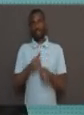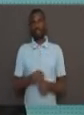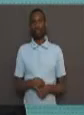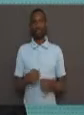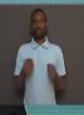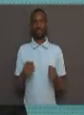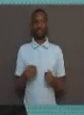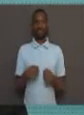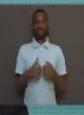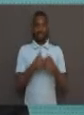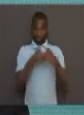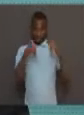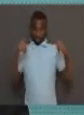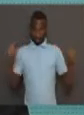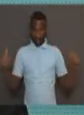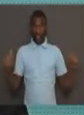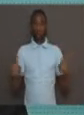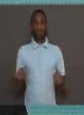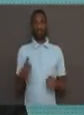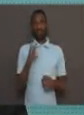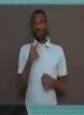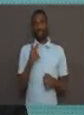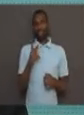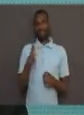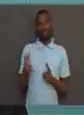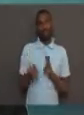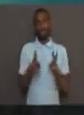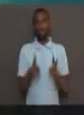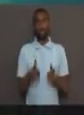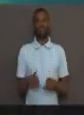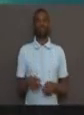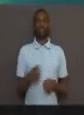Fission can occur in two ways.